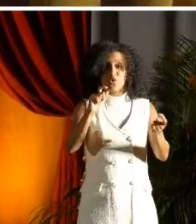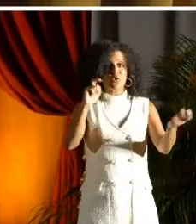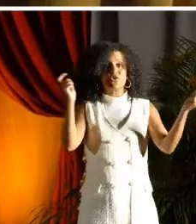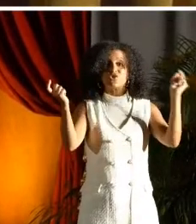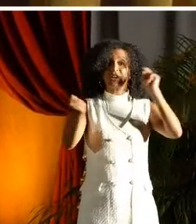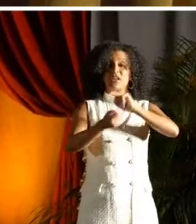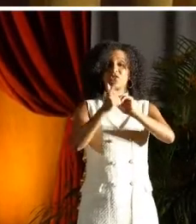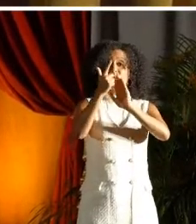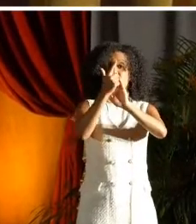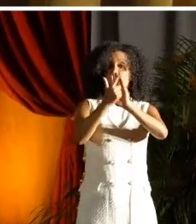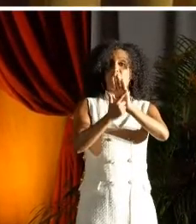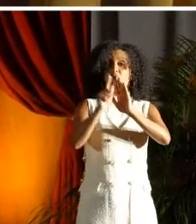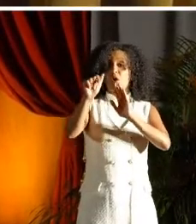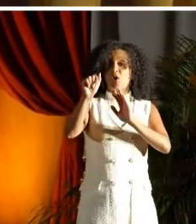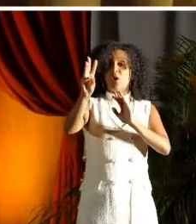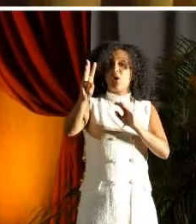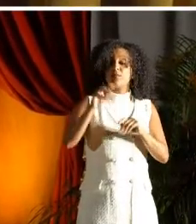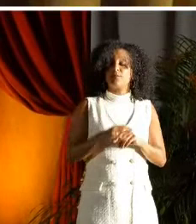change the law,